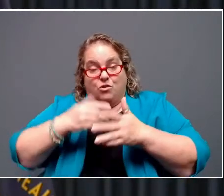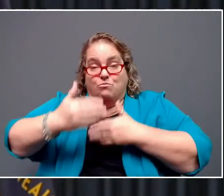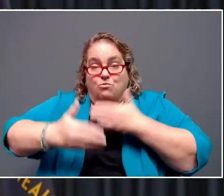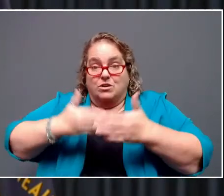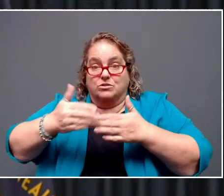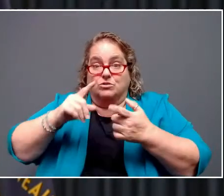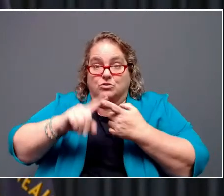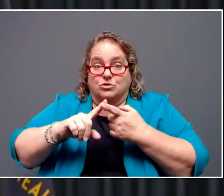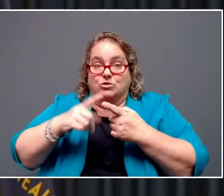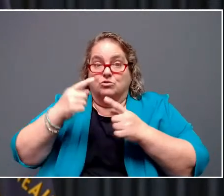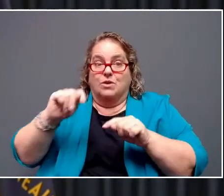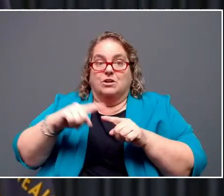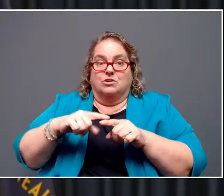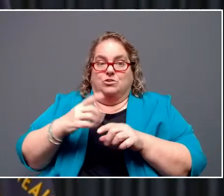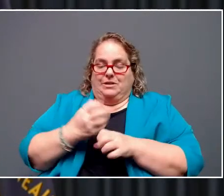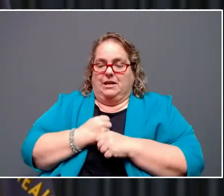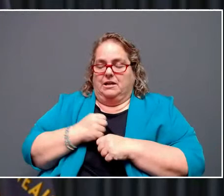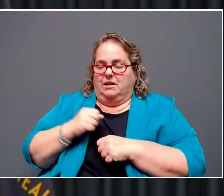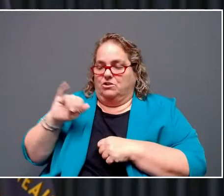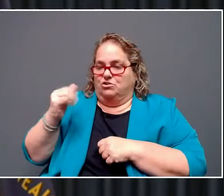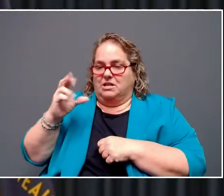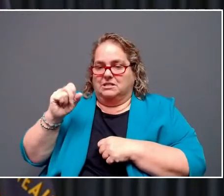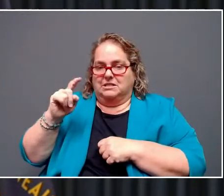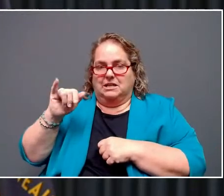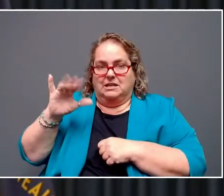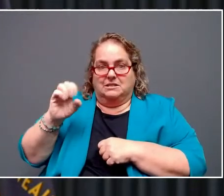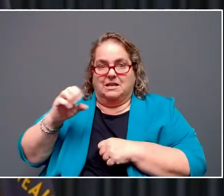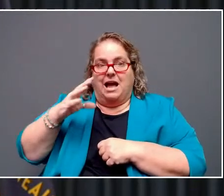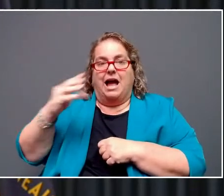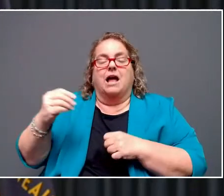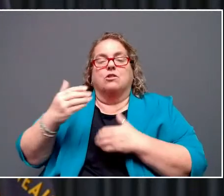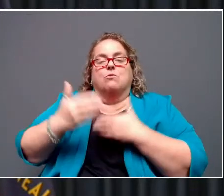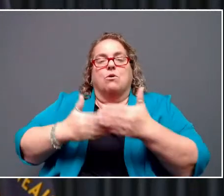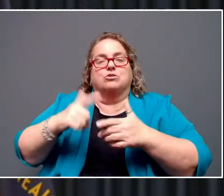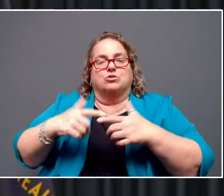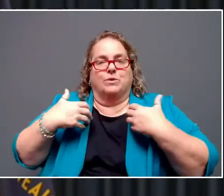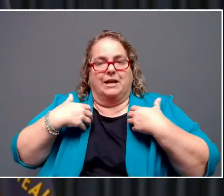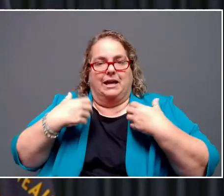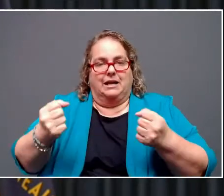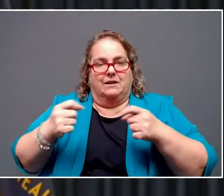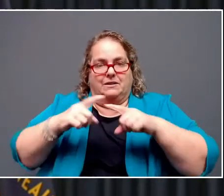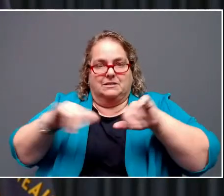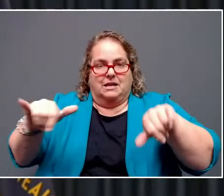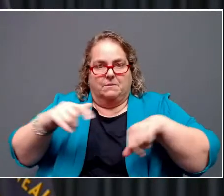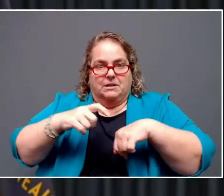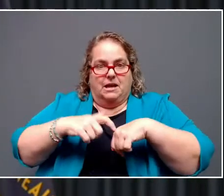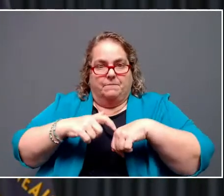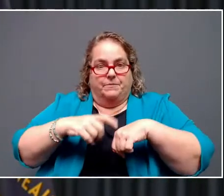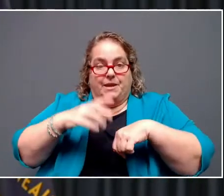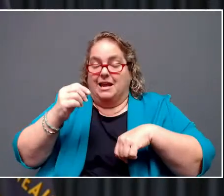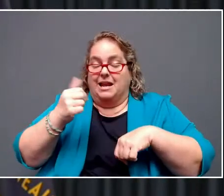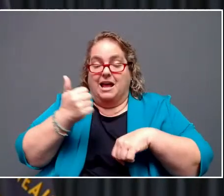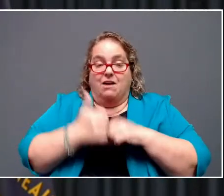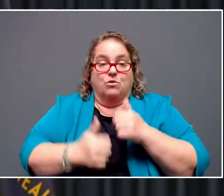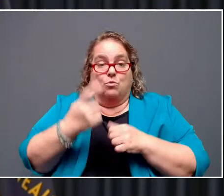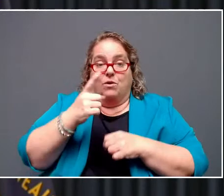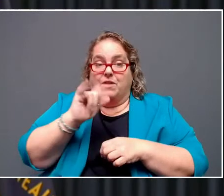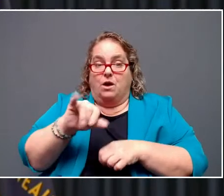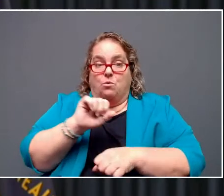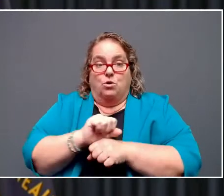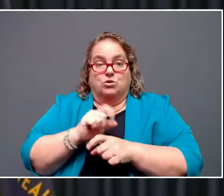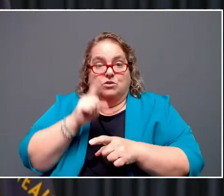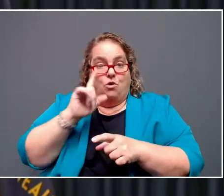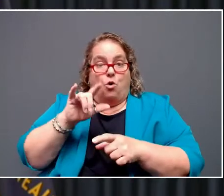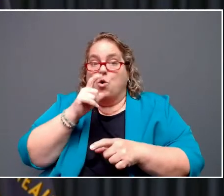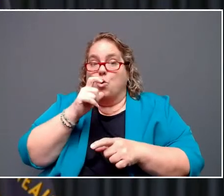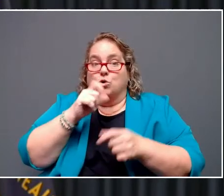securing justice and the process towards healing at the exact same time. And to everybody who works or supports one of these, we